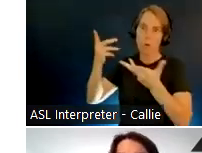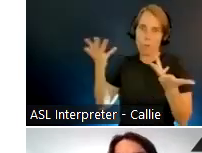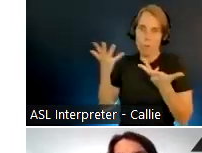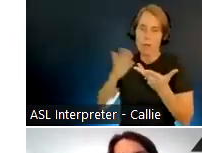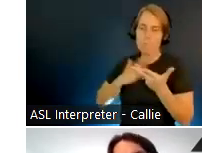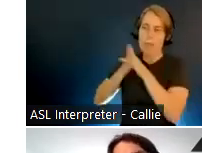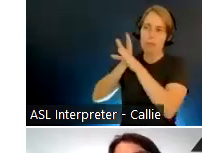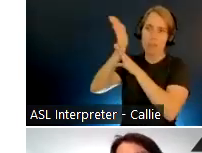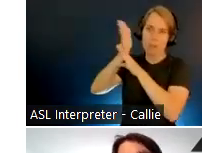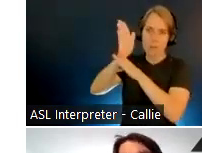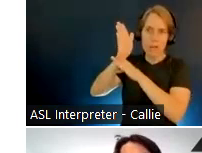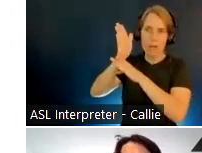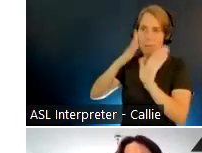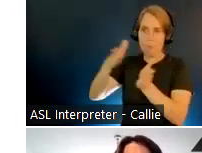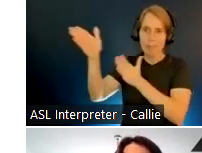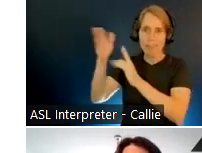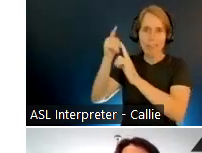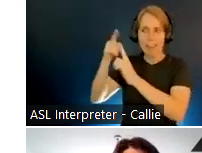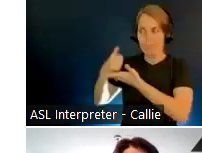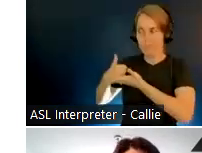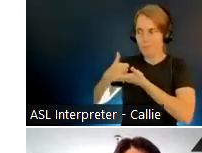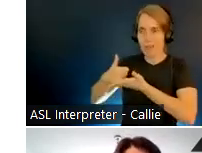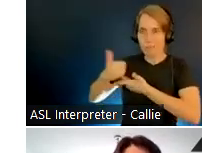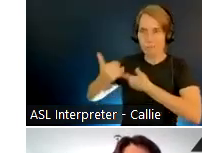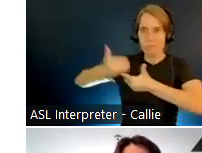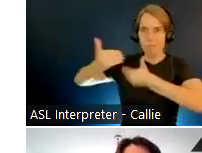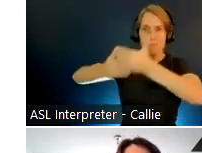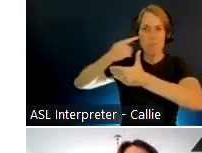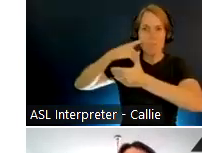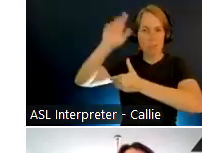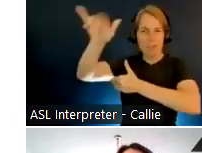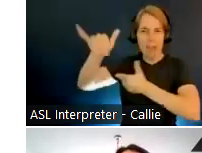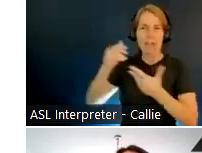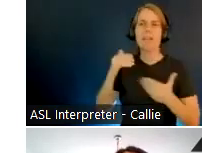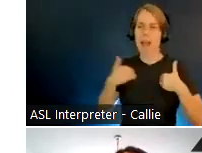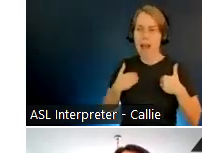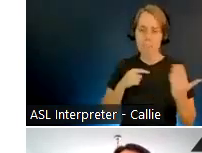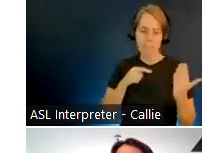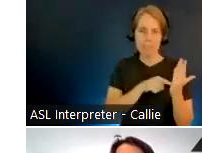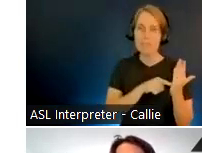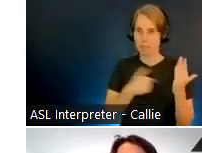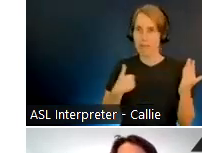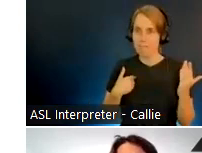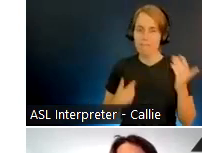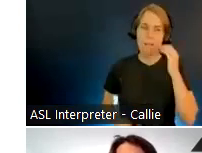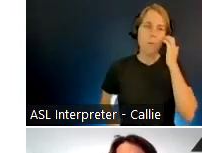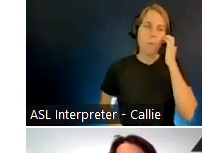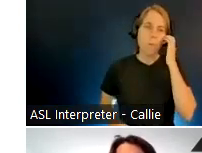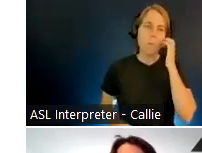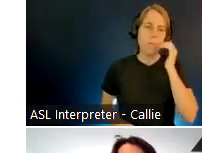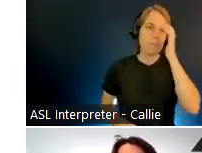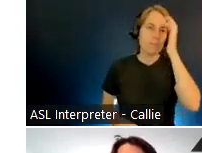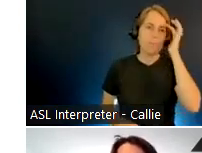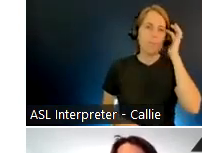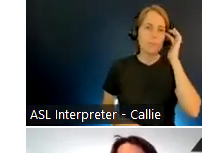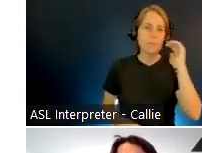career are they helping prepare you for? And then work with your VR and Commission for the Blind